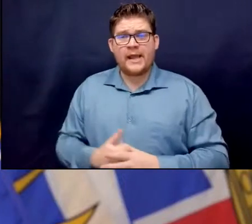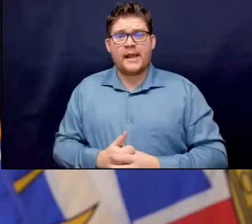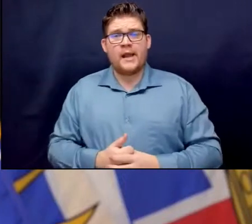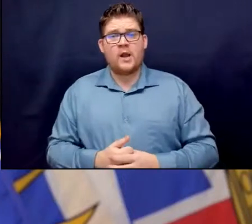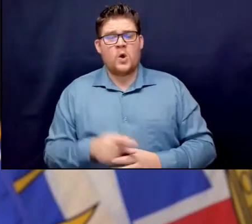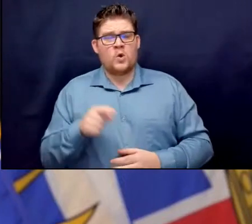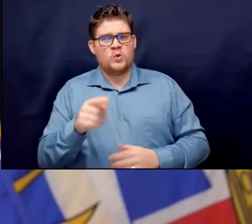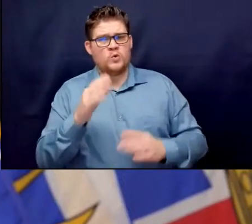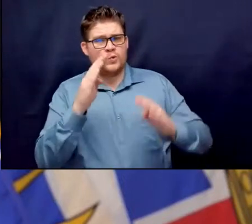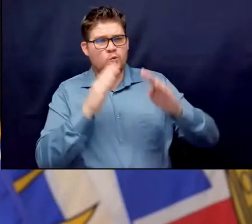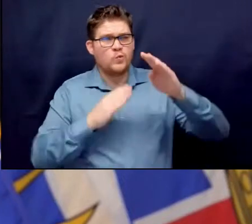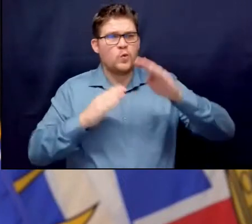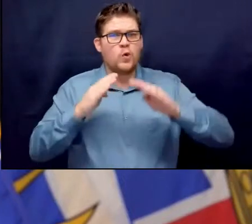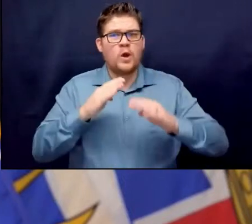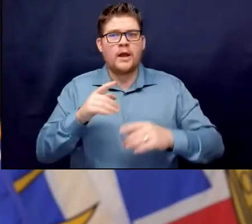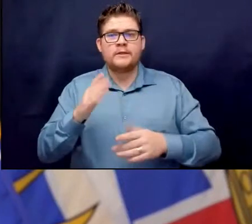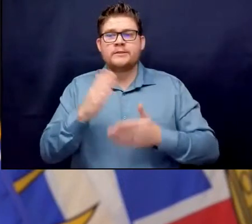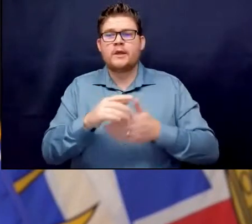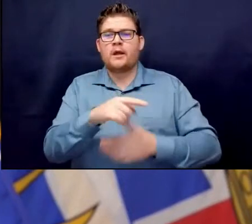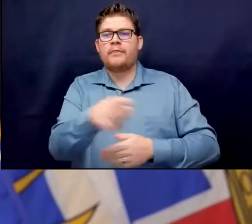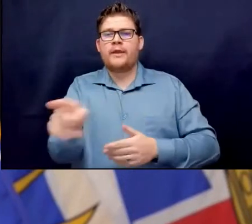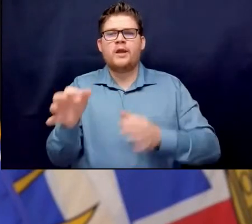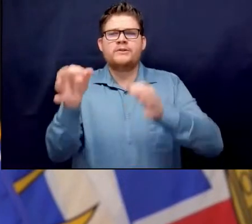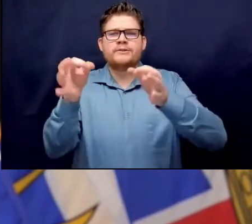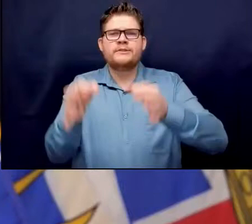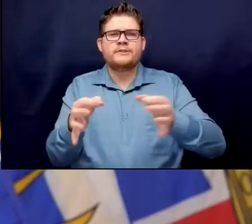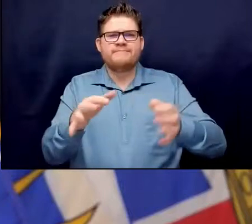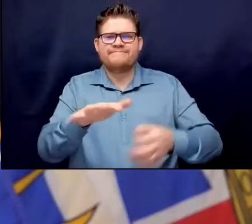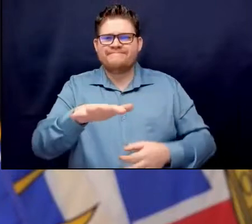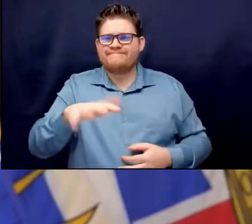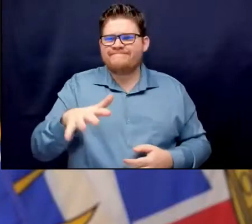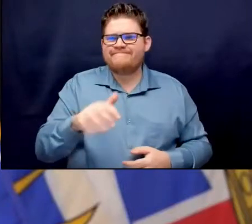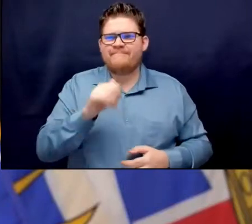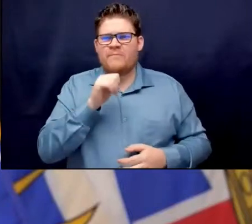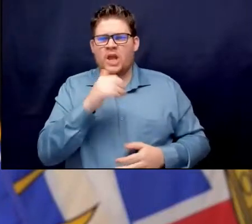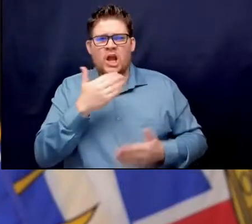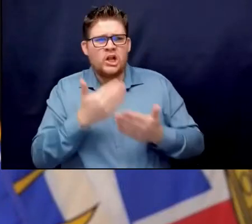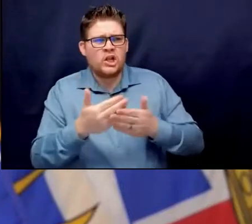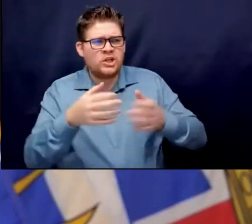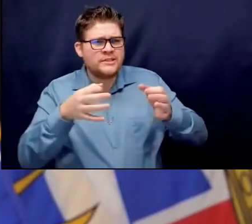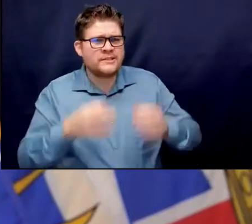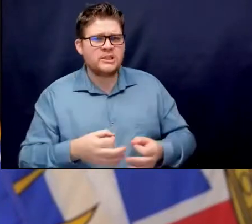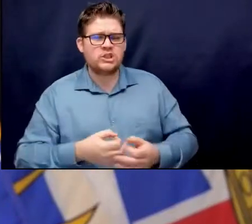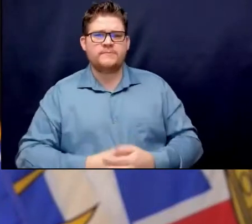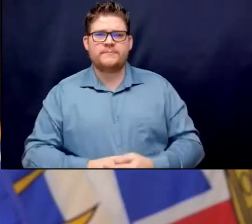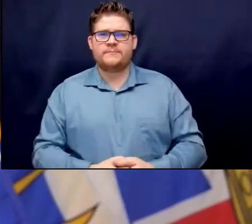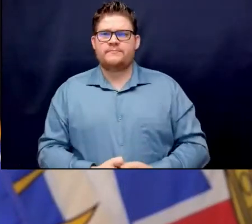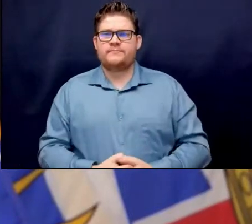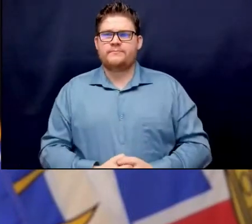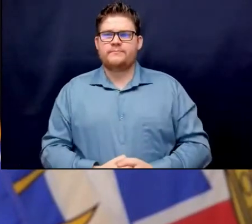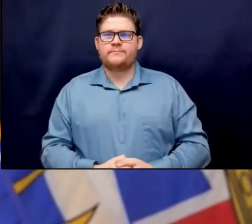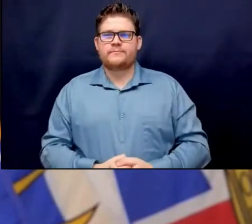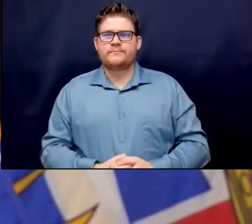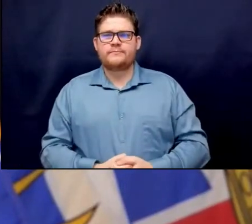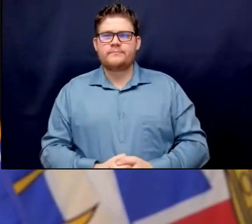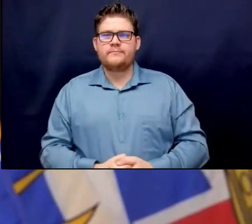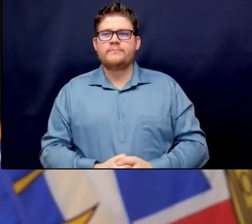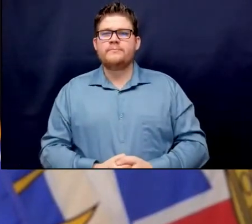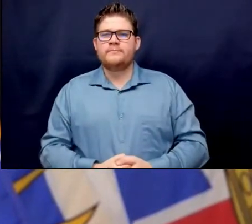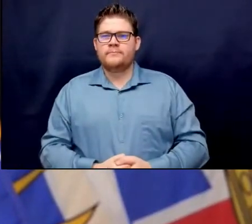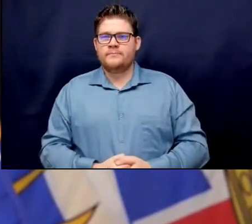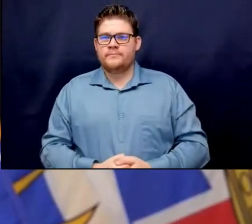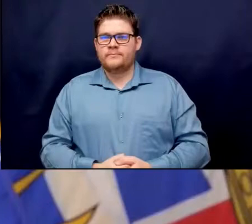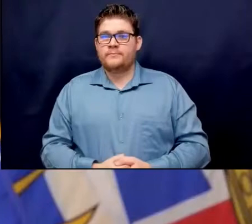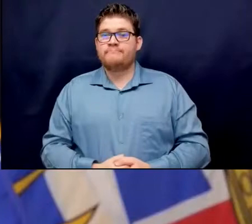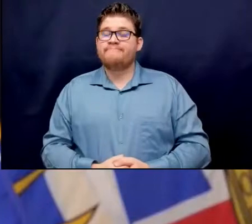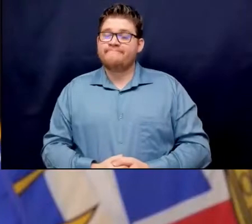now linked to that travel? Yeah, so I think, you know, I'm disappointed to hear that because we made it